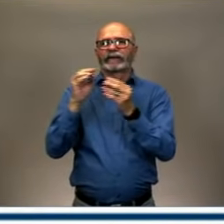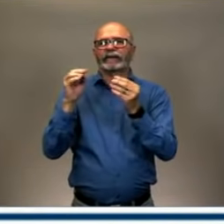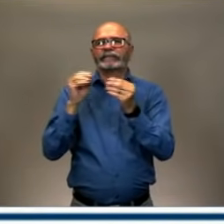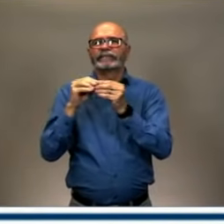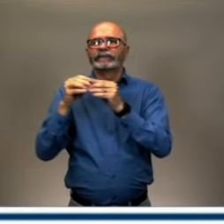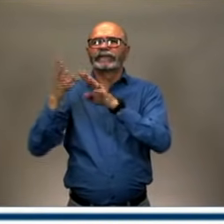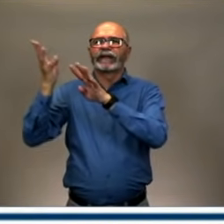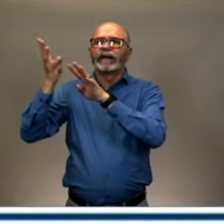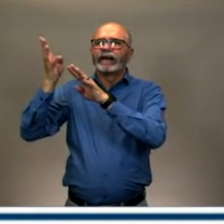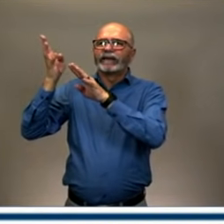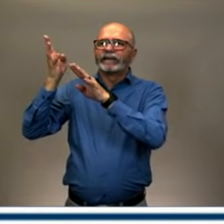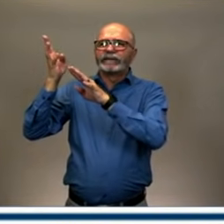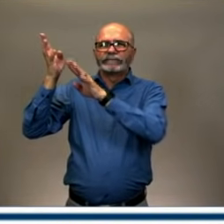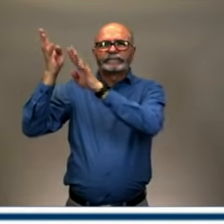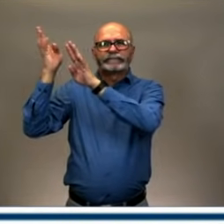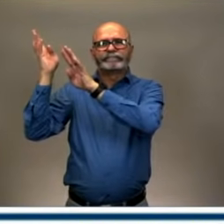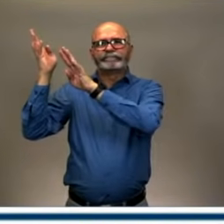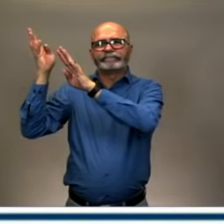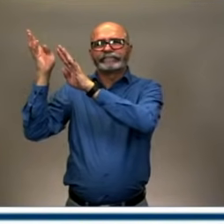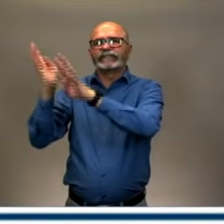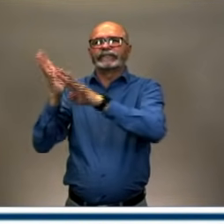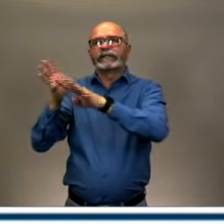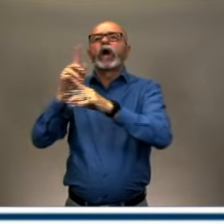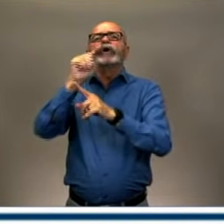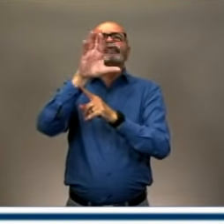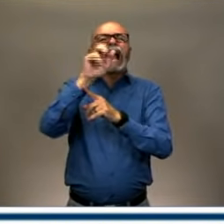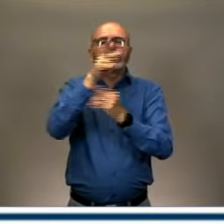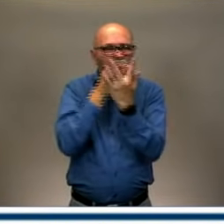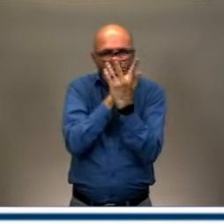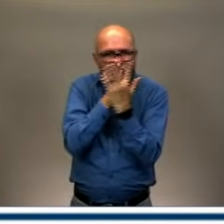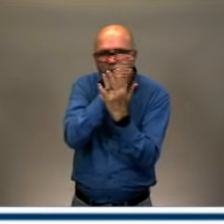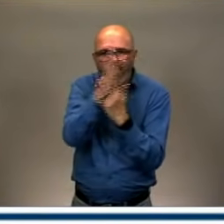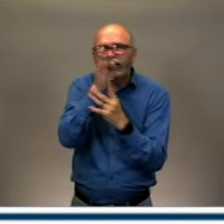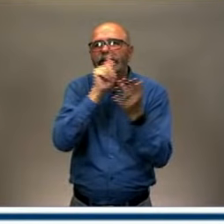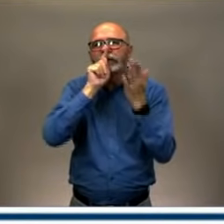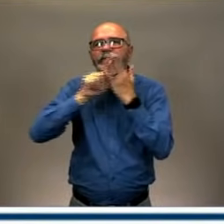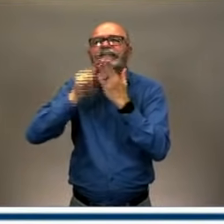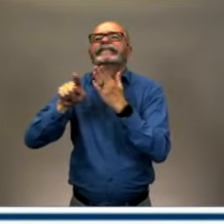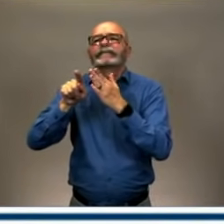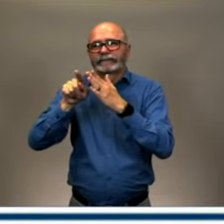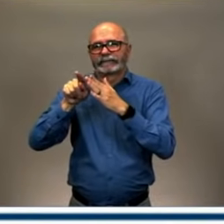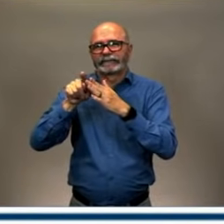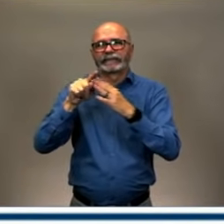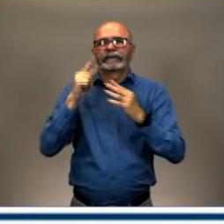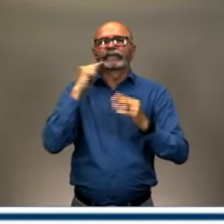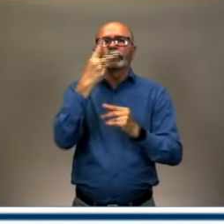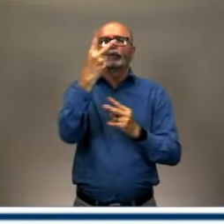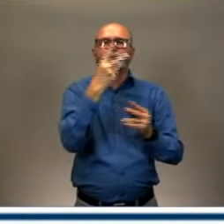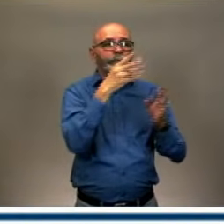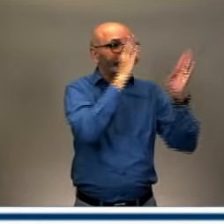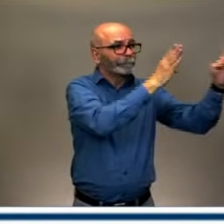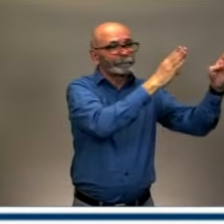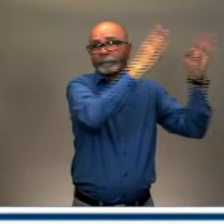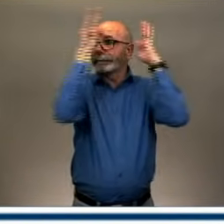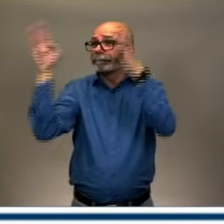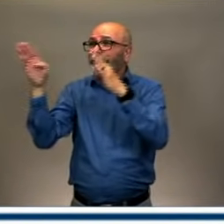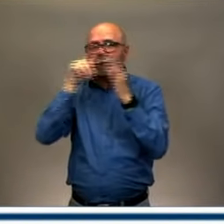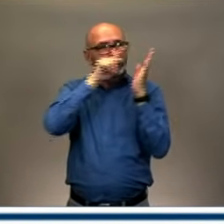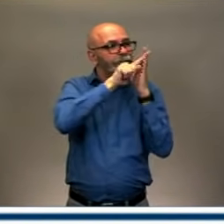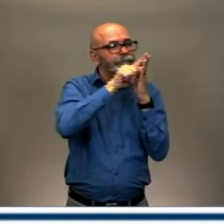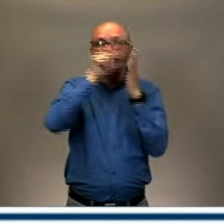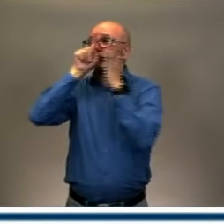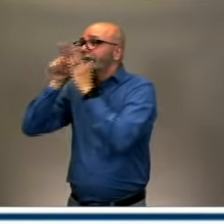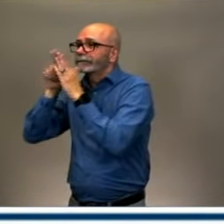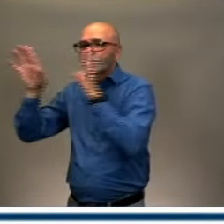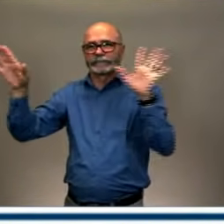doses of vaccines actually be managed through Can Immunize? So there's a team of folks in the IT world who are working on this. I'm